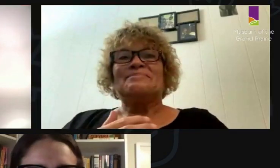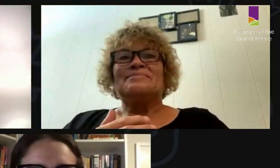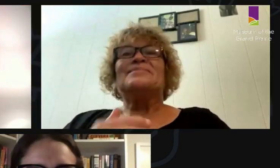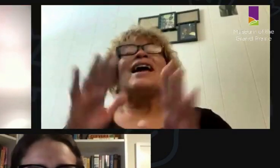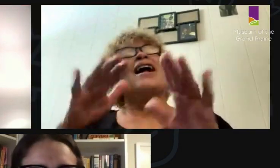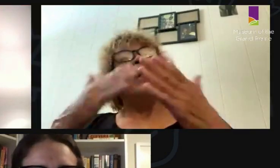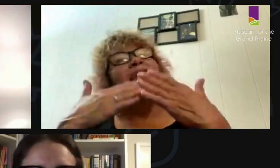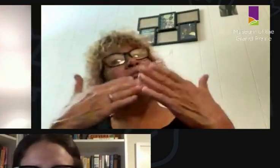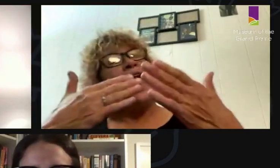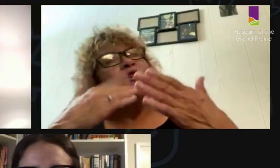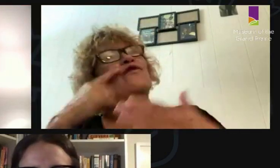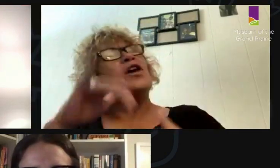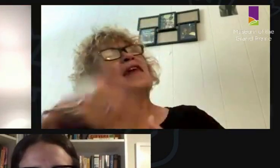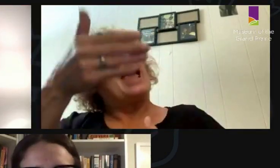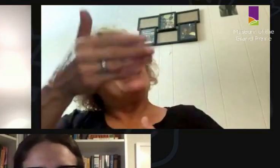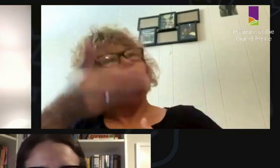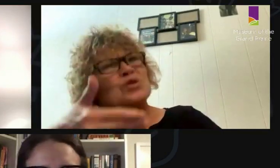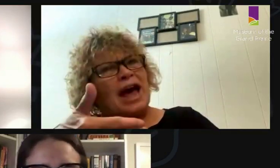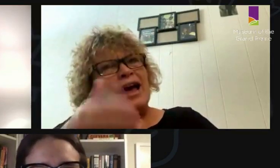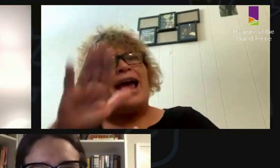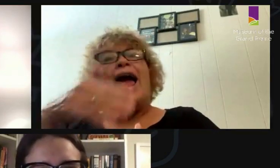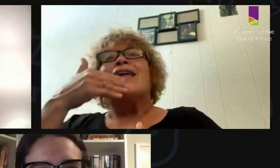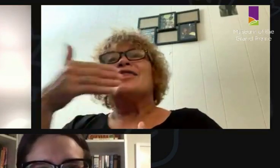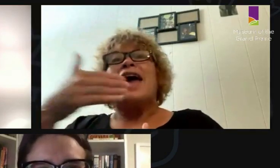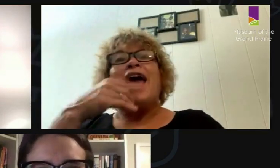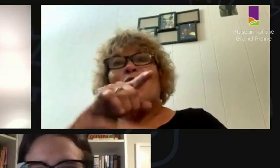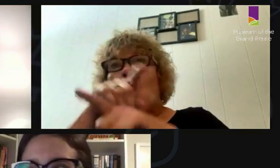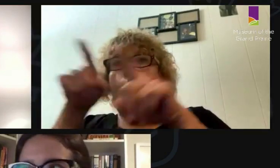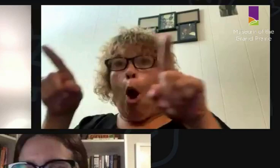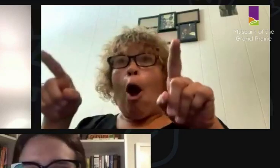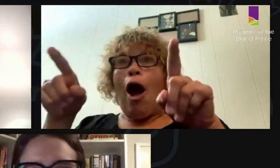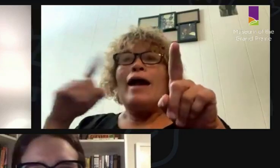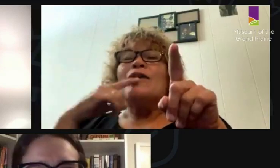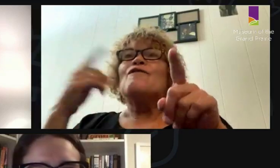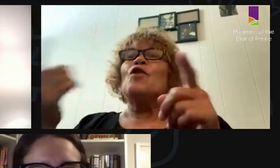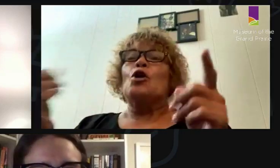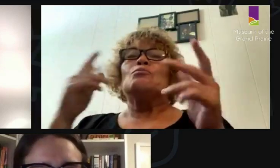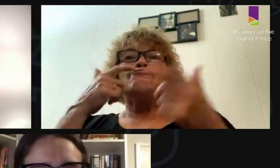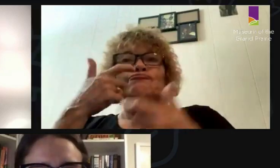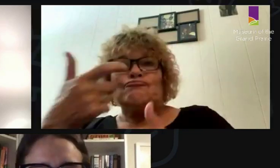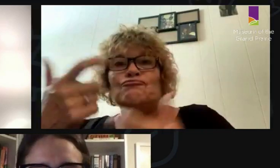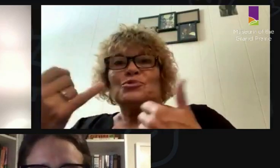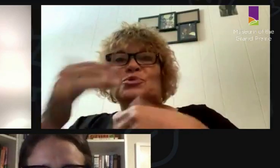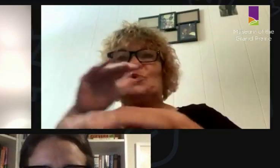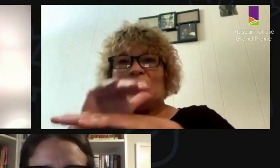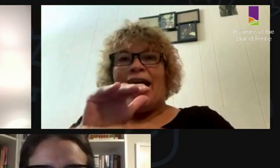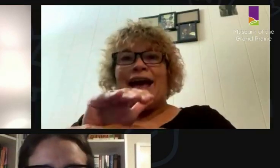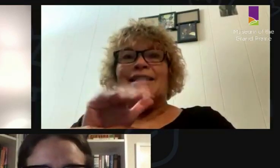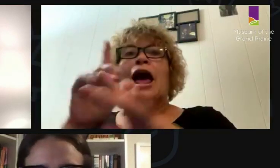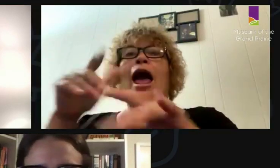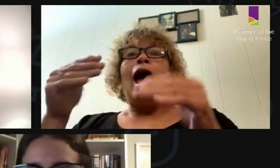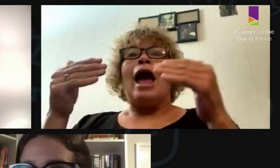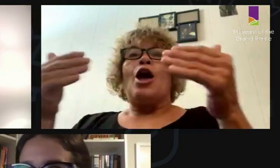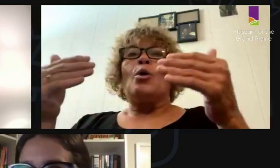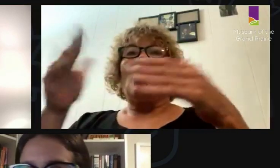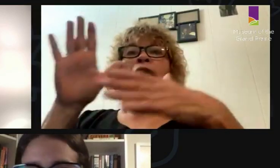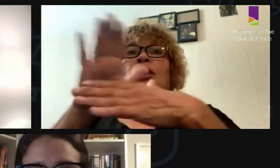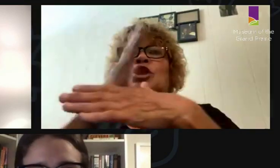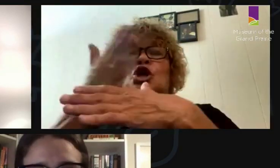Thank you for that introduction, and thank you everyone for tuning in tonight. I'm gonna go ahead and